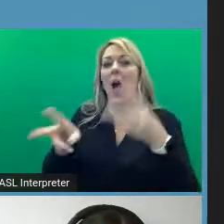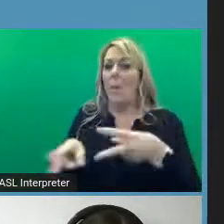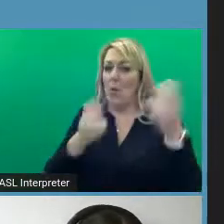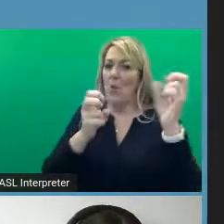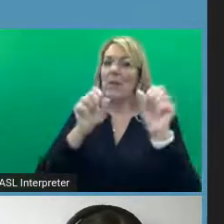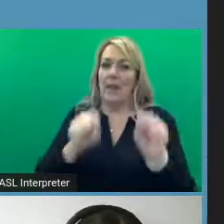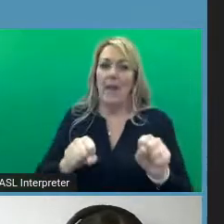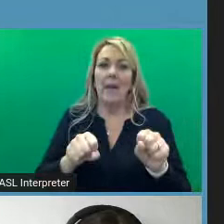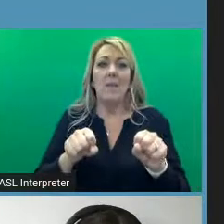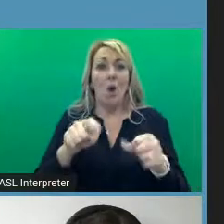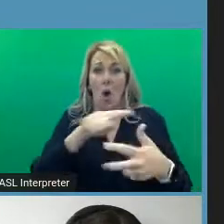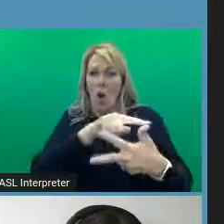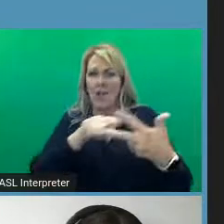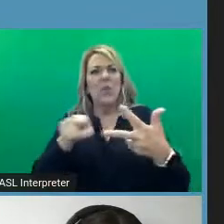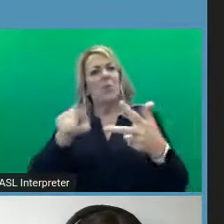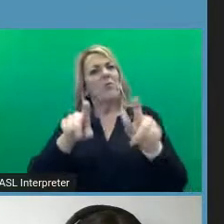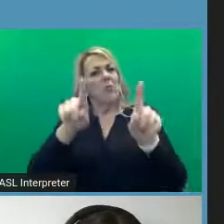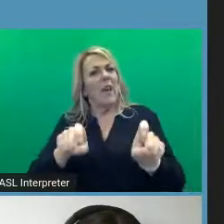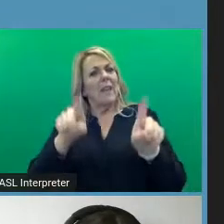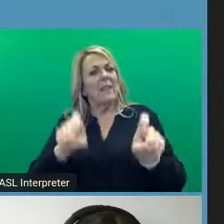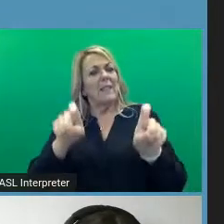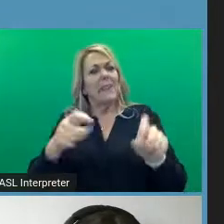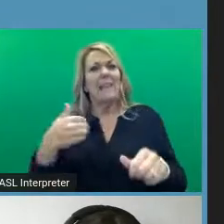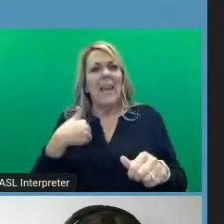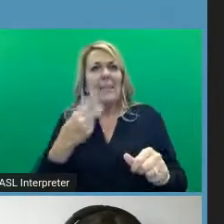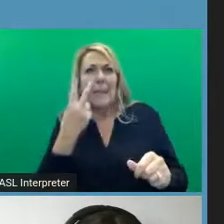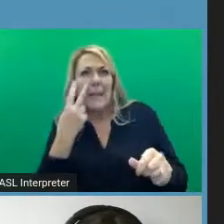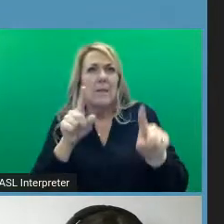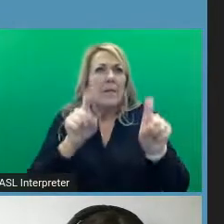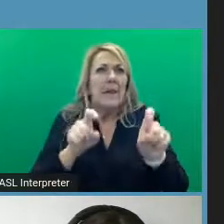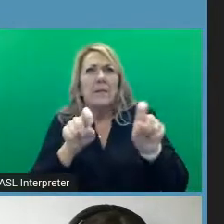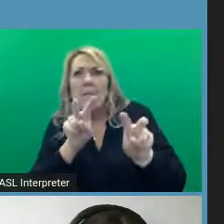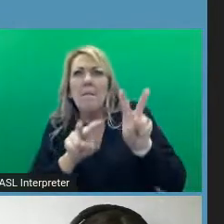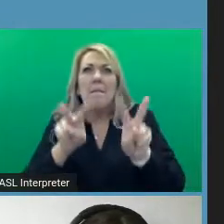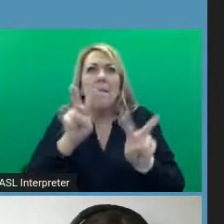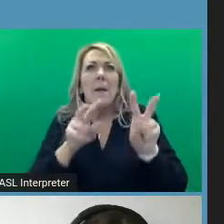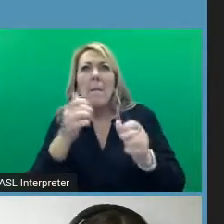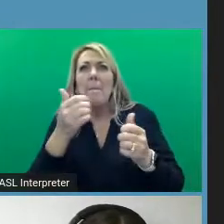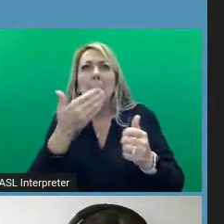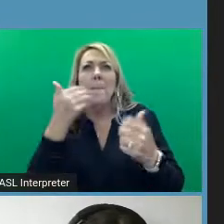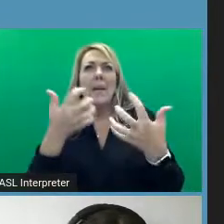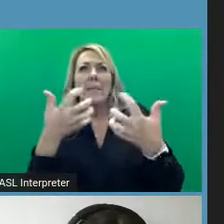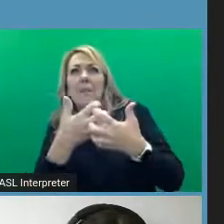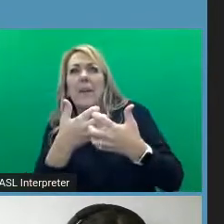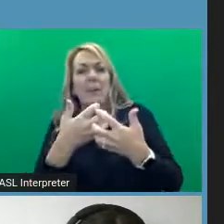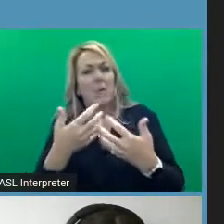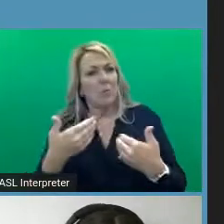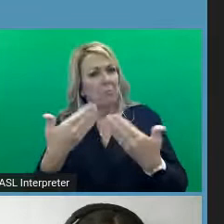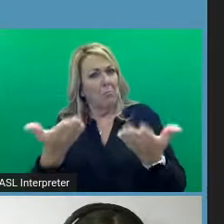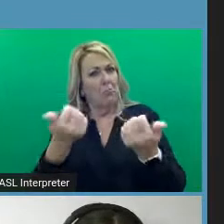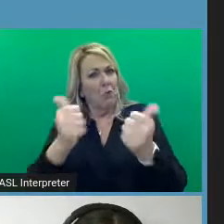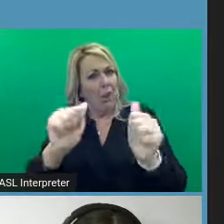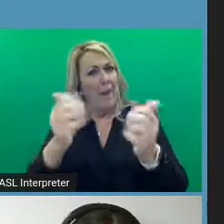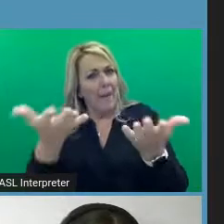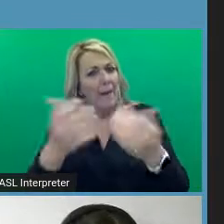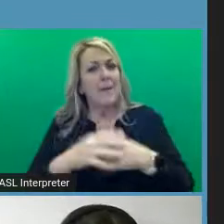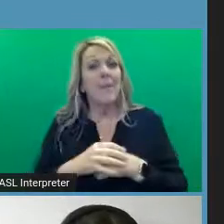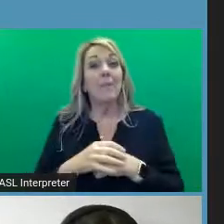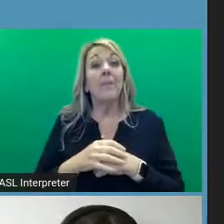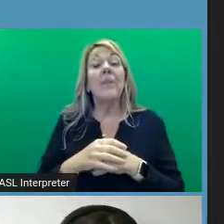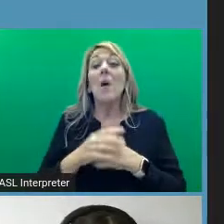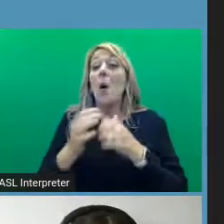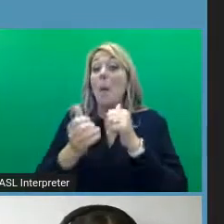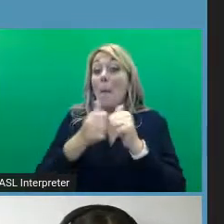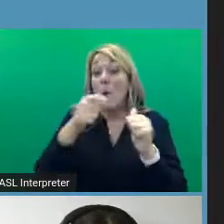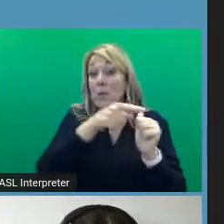Experiment. All of these services have free trials, so you can try them out and see what's the best fit for your event. Most of